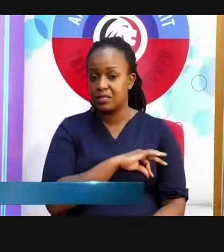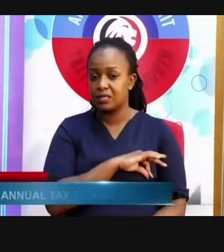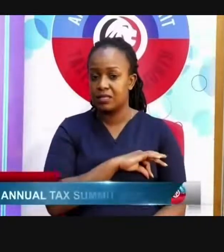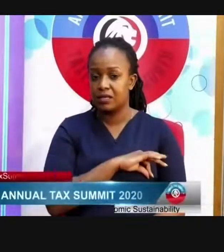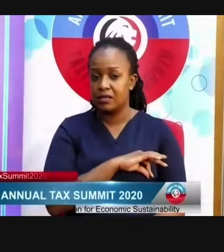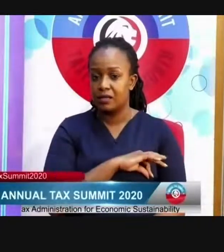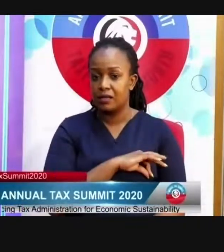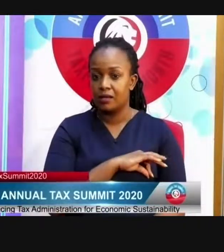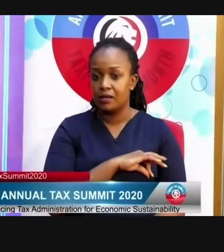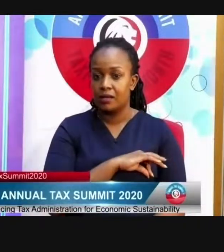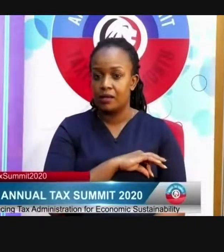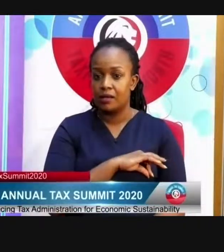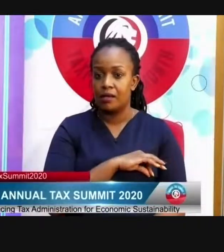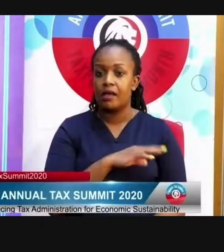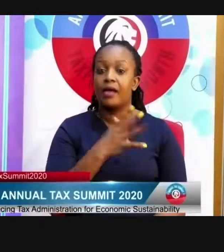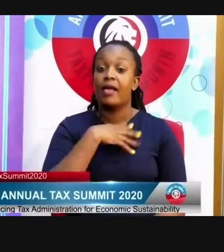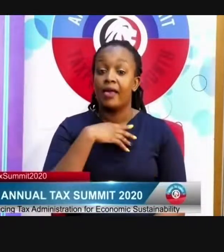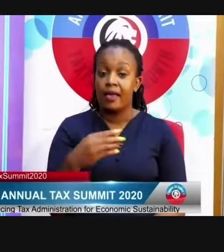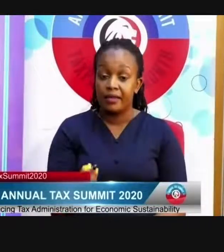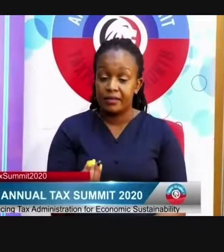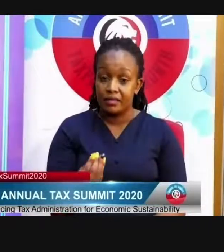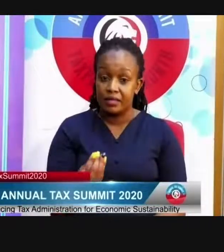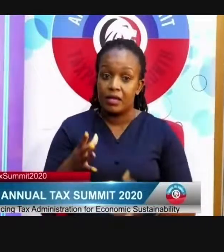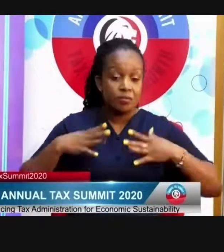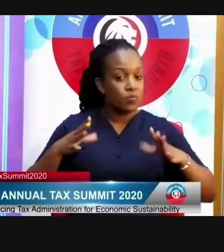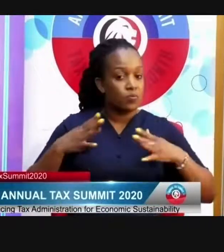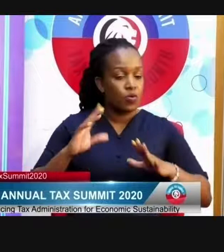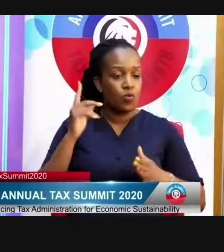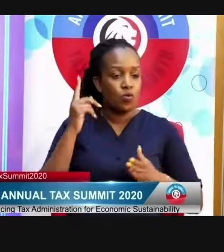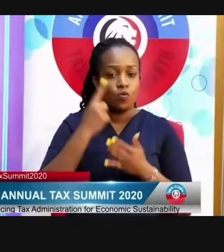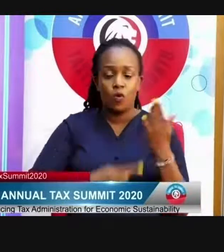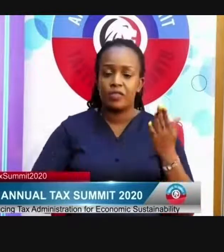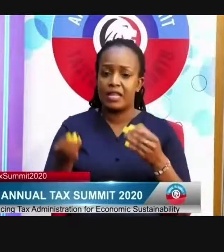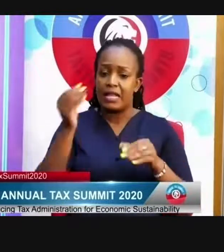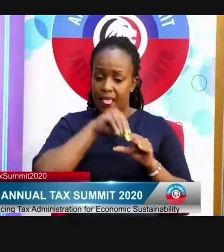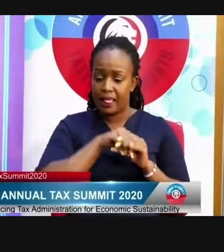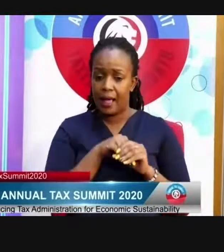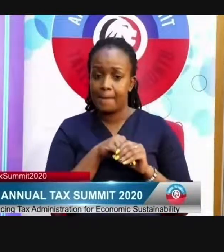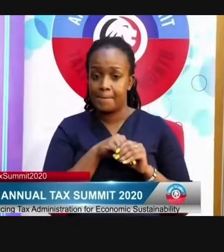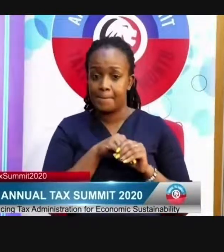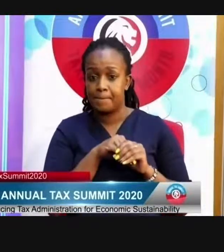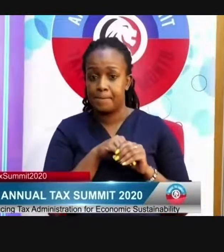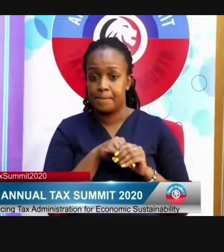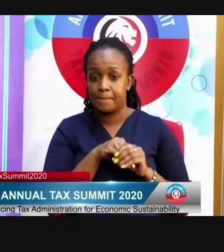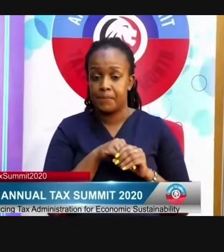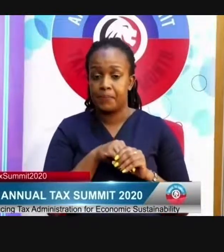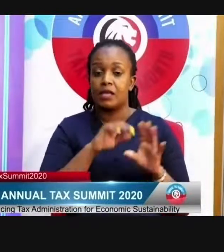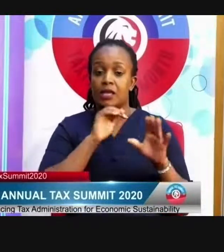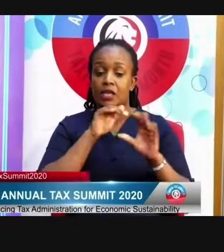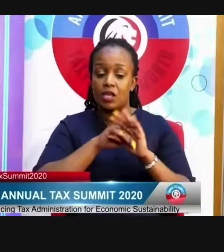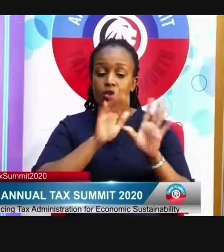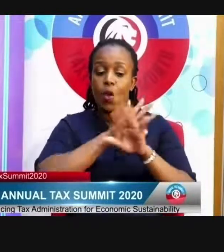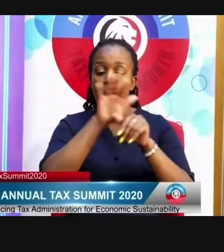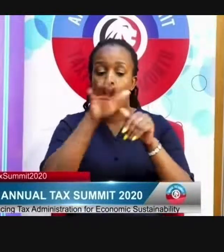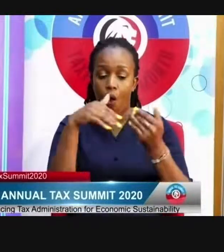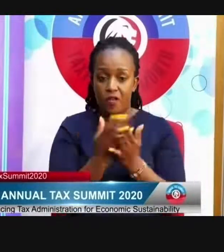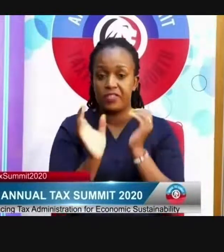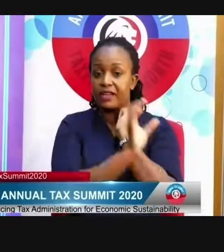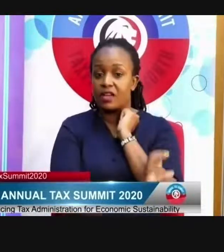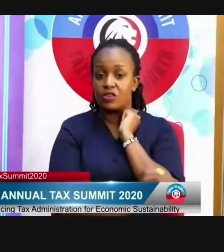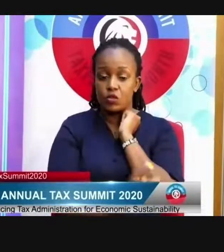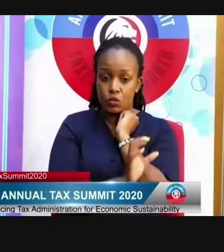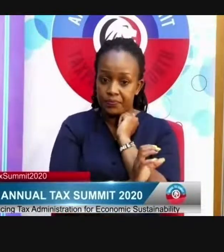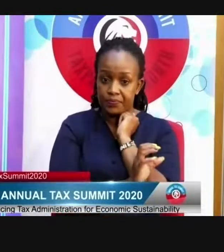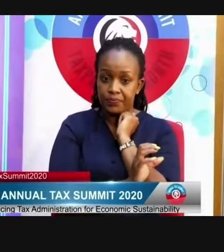the reduction in customs-related income for all of the countries. A reduction, not an increase in